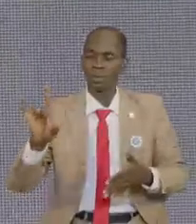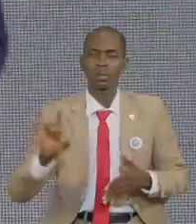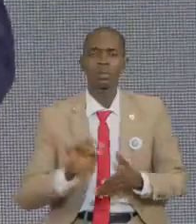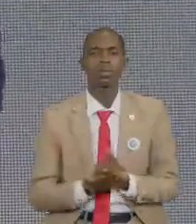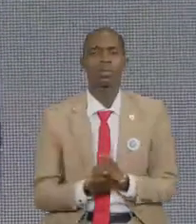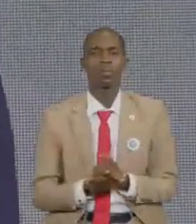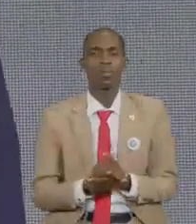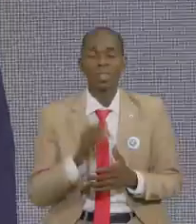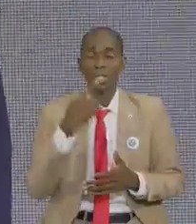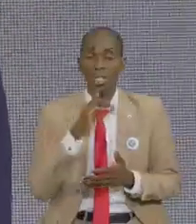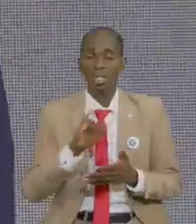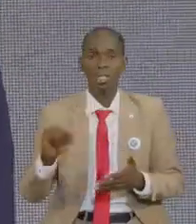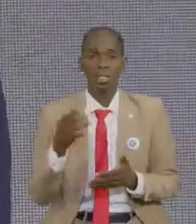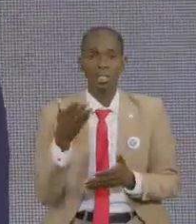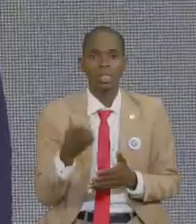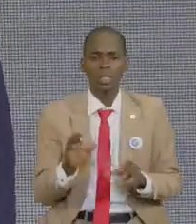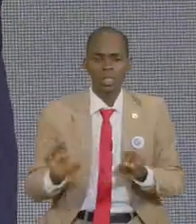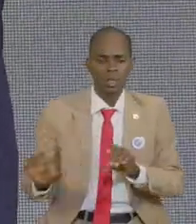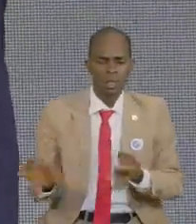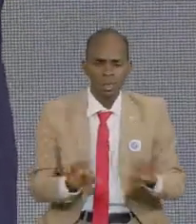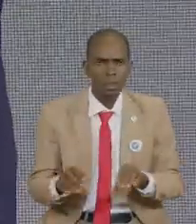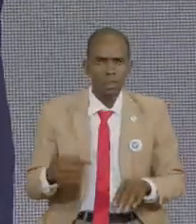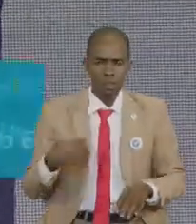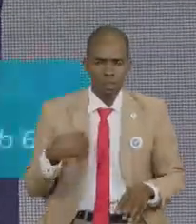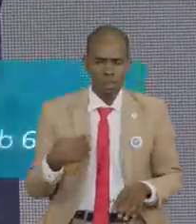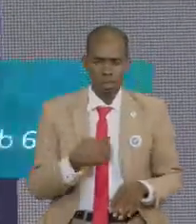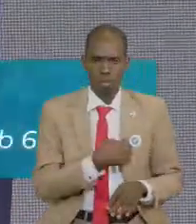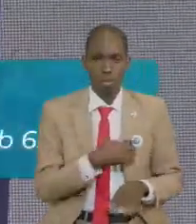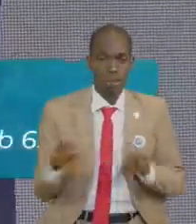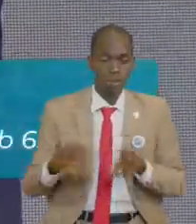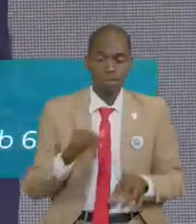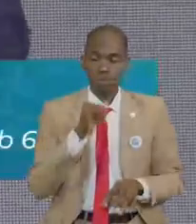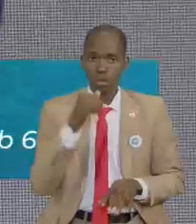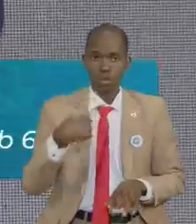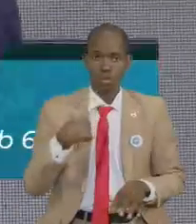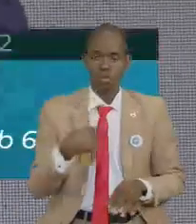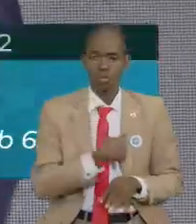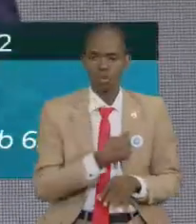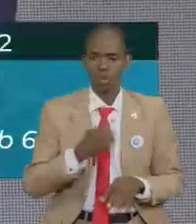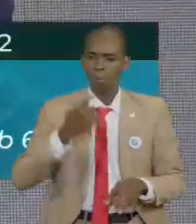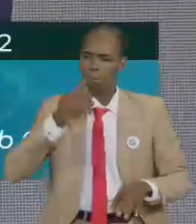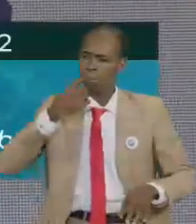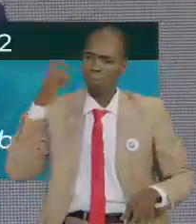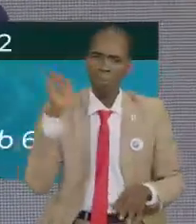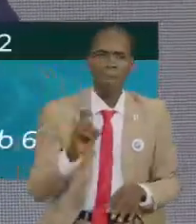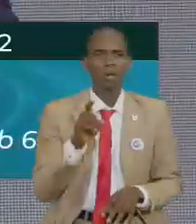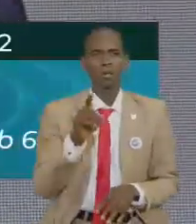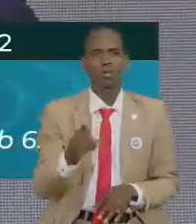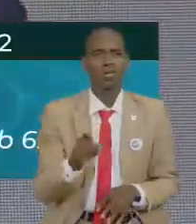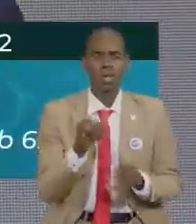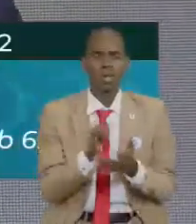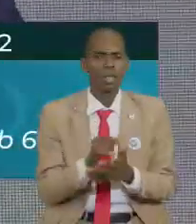28. Saying, did we not strictly command you, charge you, that ye should not